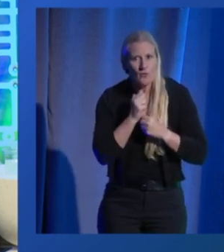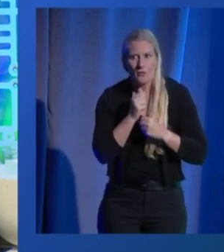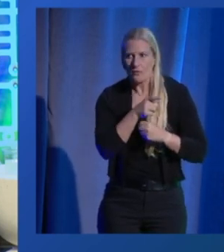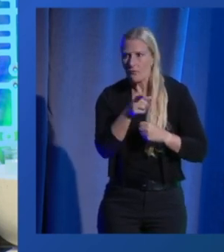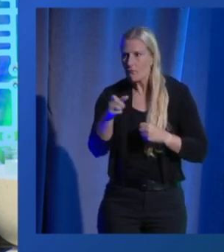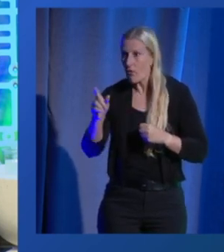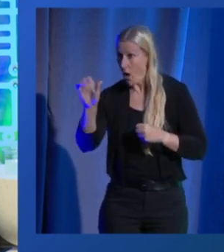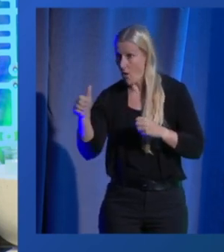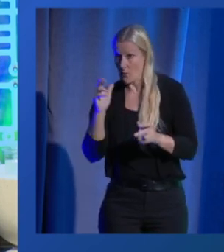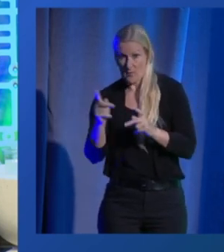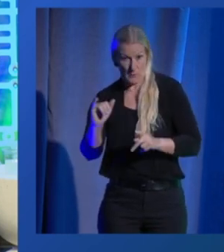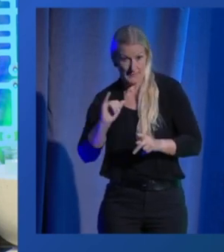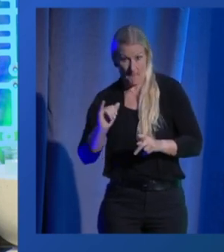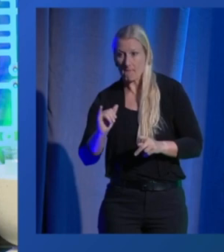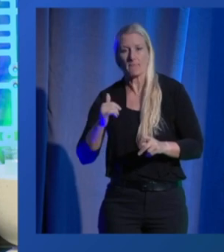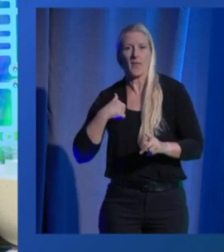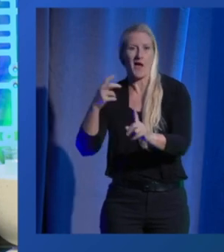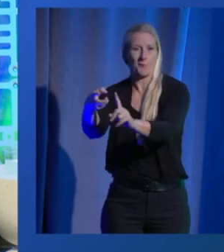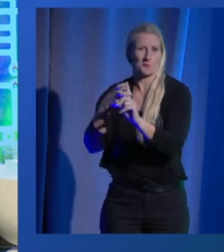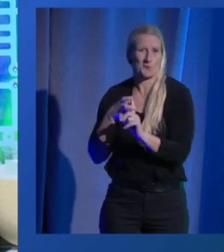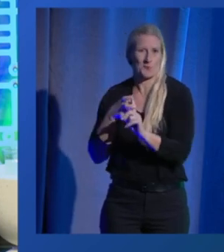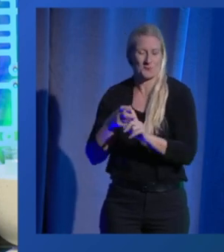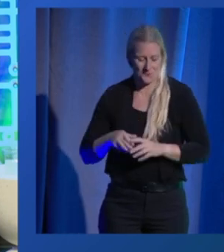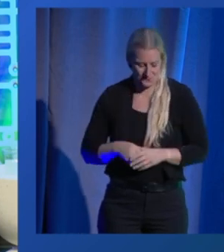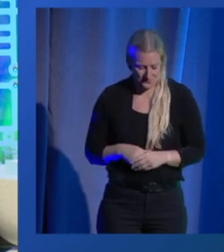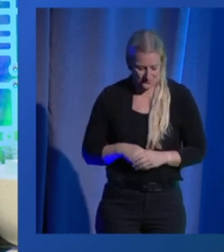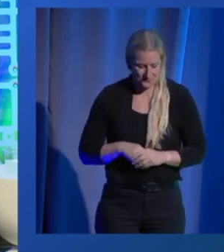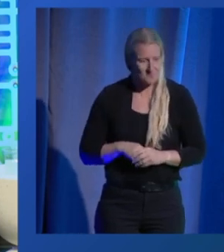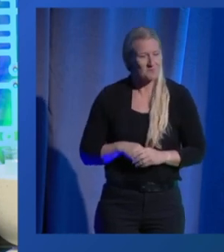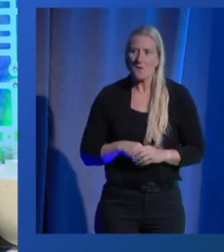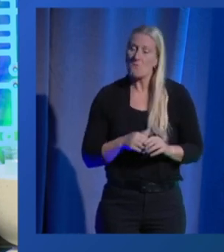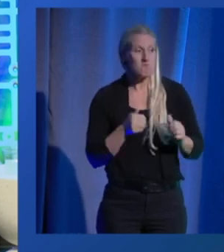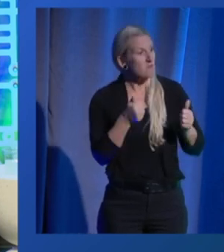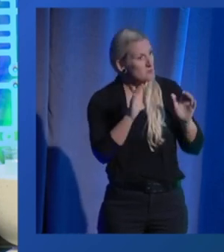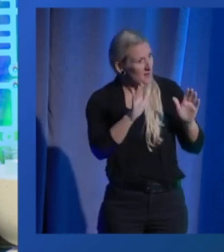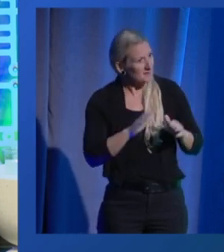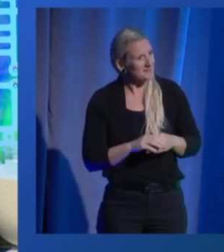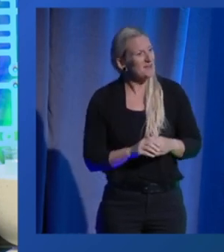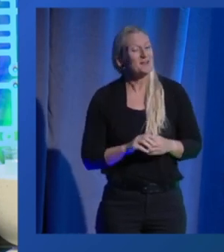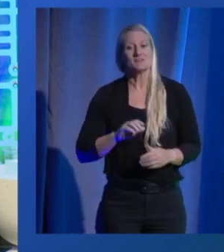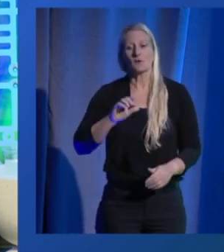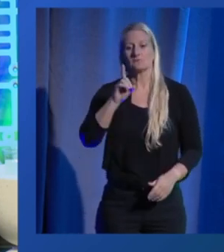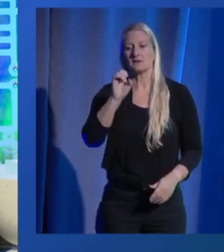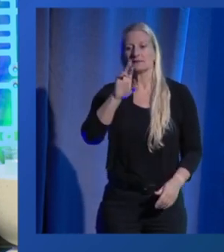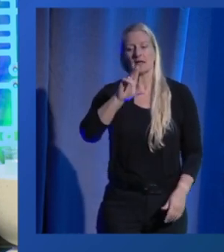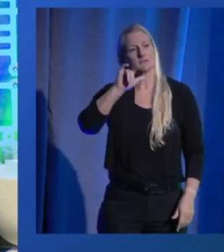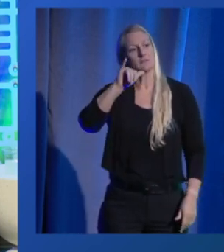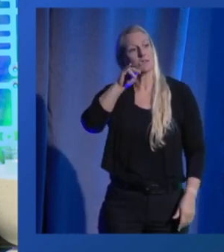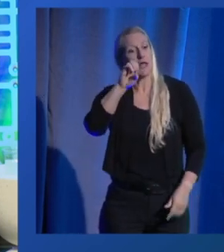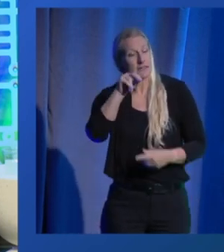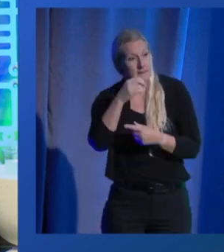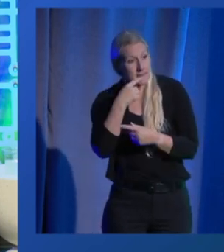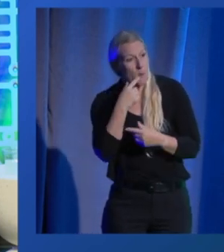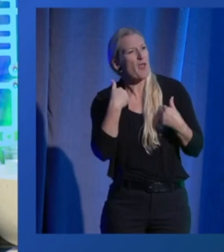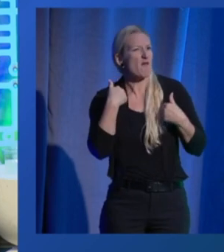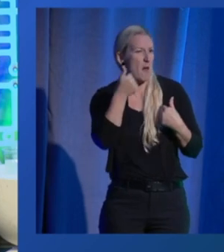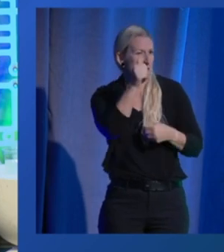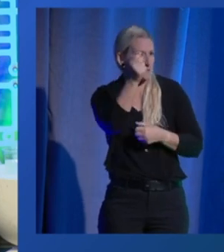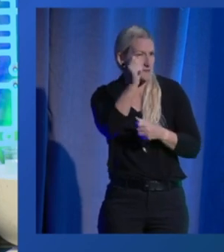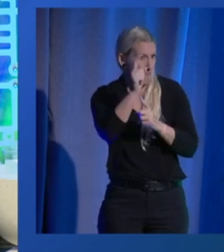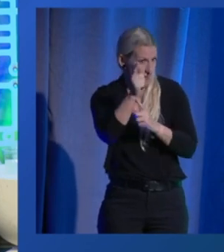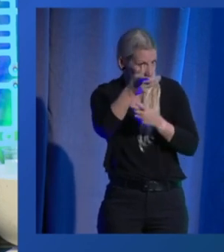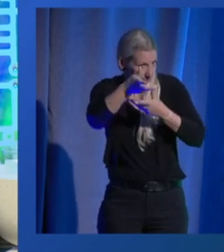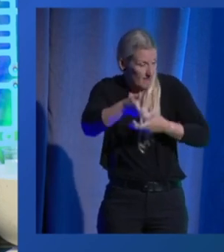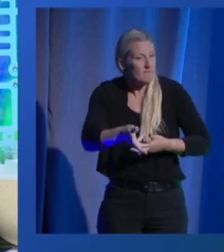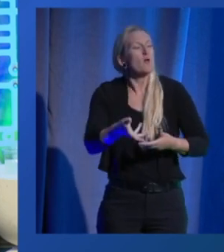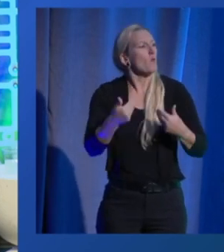recruit great I think since we've got about 10 minutes left um we've got some questions from the audience that I want to uh